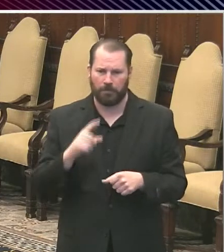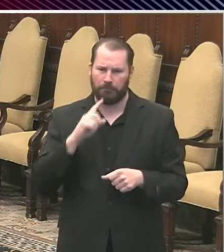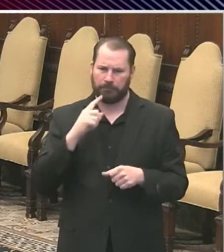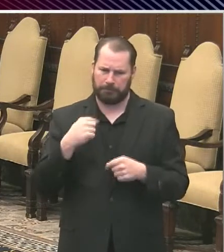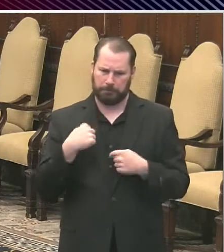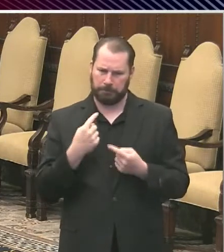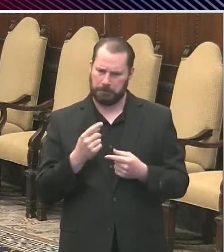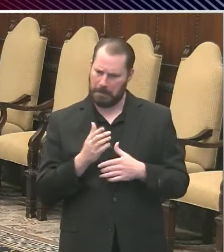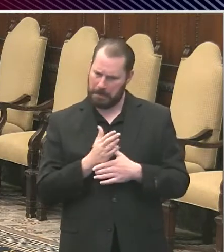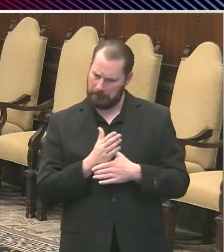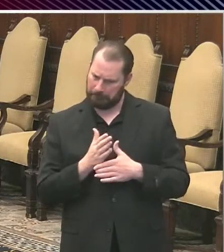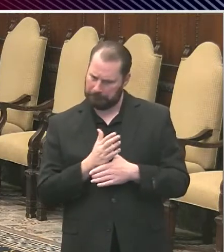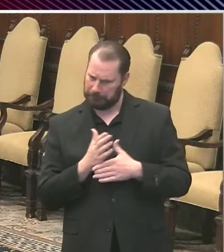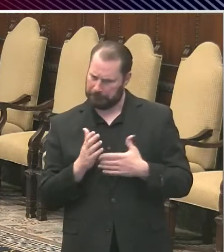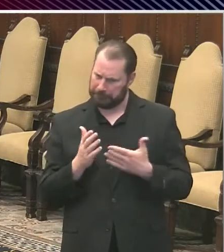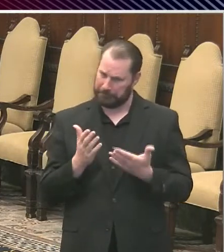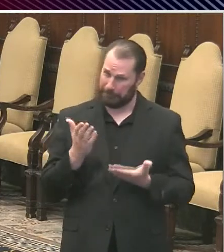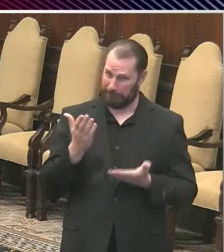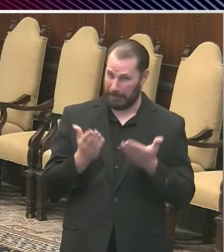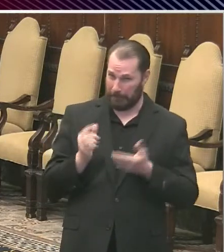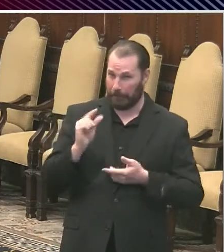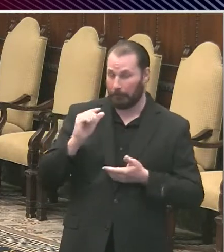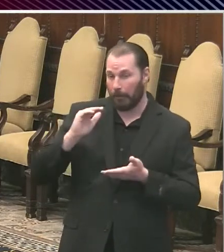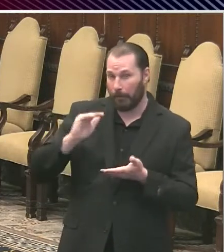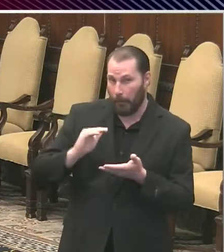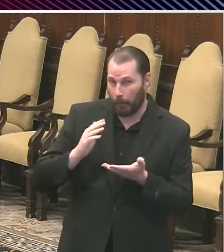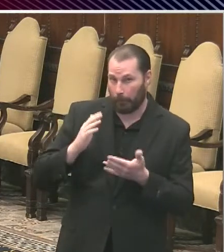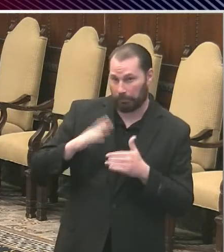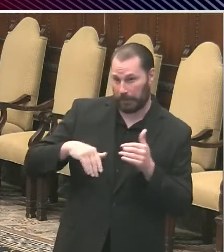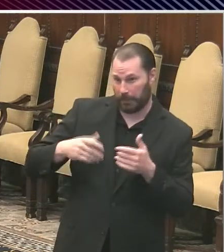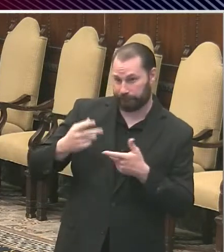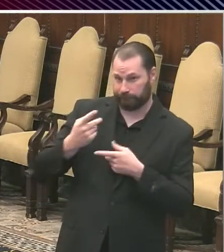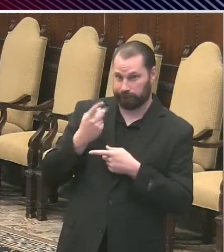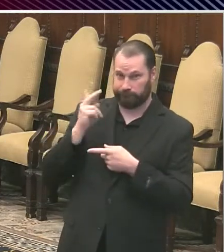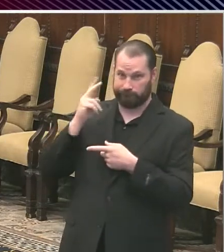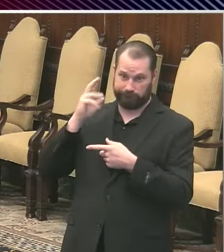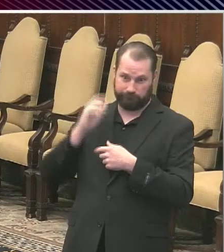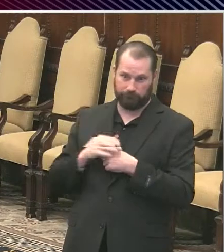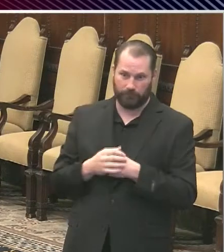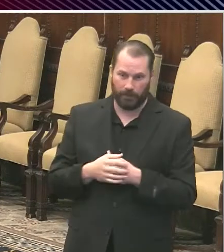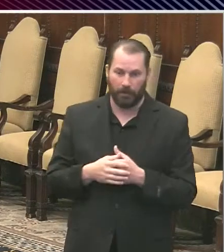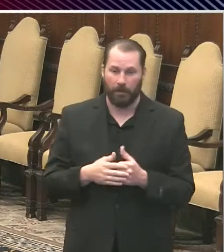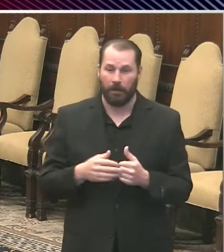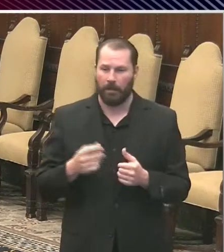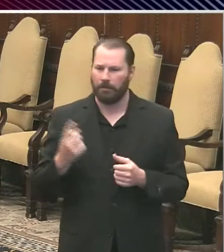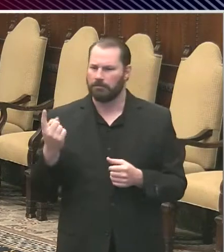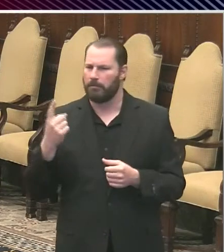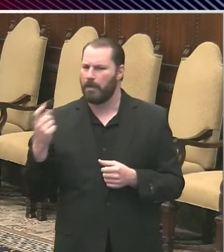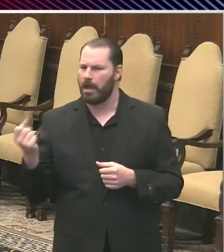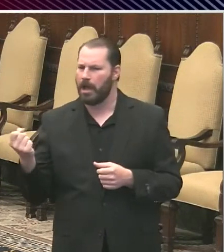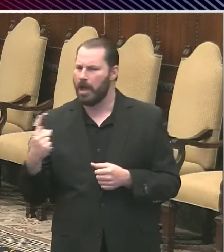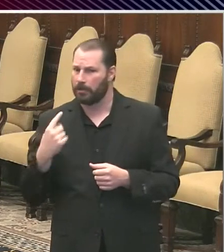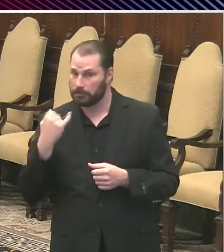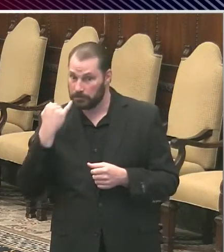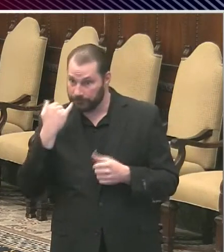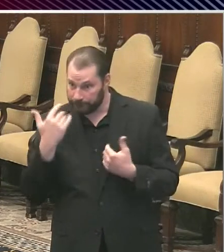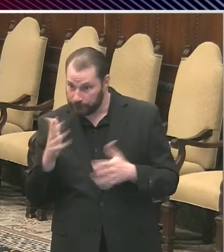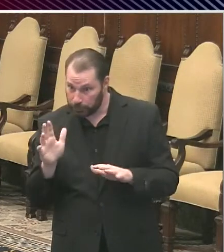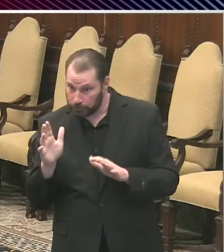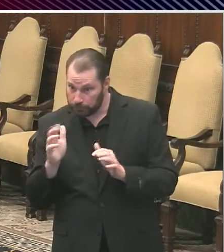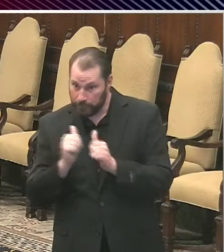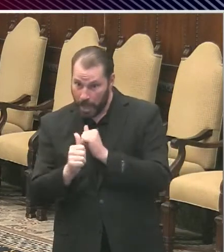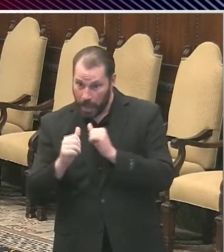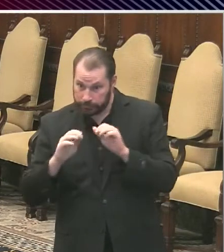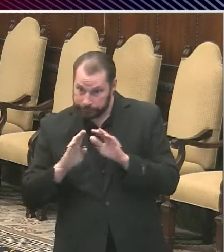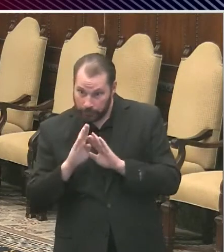down. I was on the street yesterday and someone stopped and asked me if we were past the peak of the epidemic. And I have to say, I'm not willing to say that we're past the peak